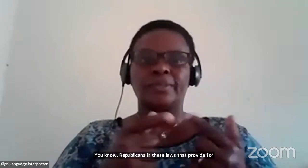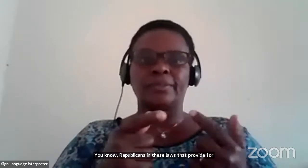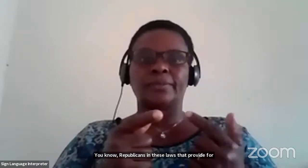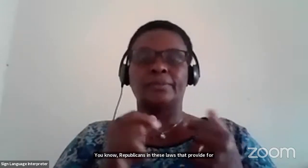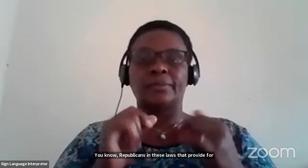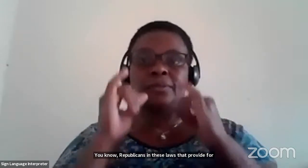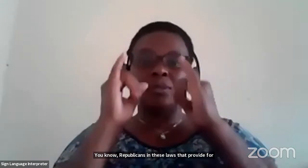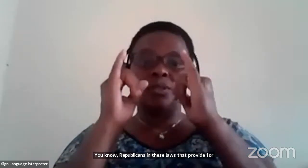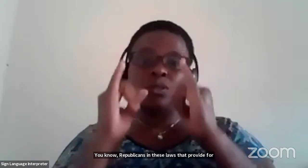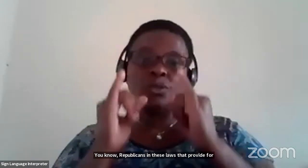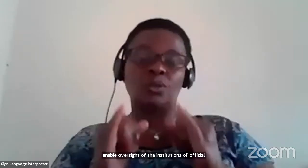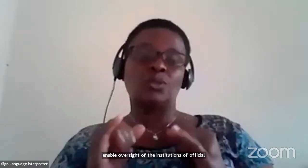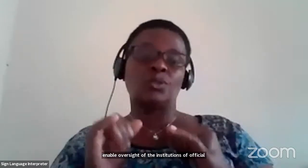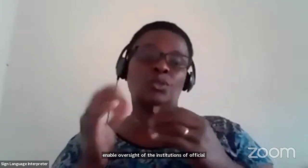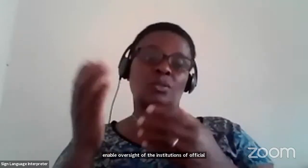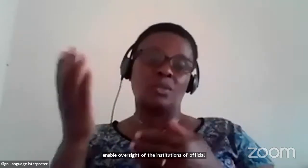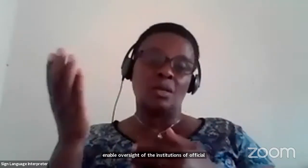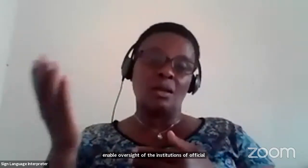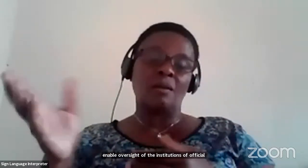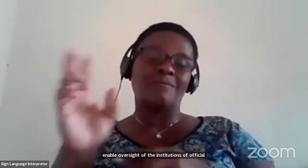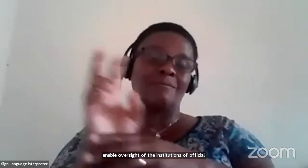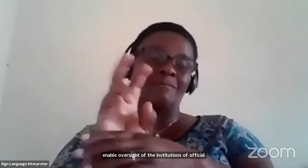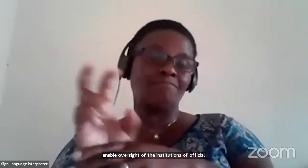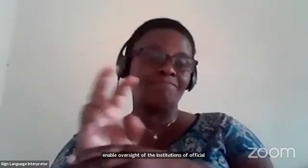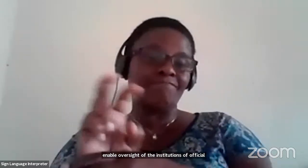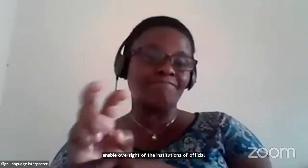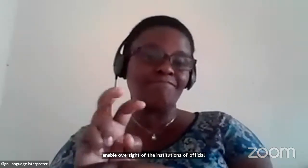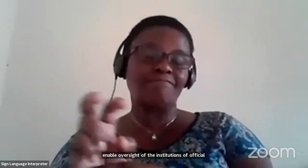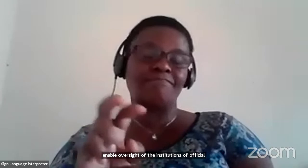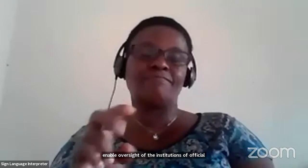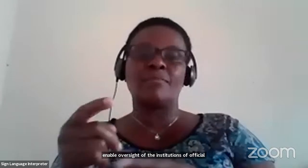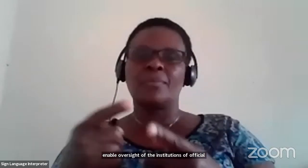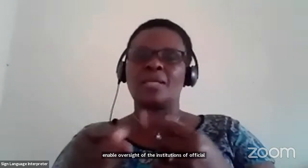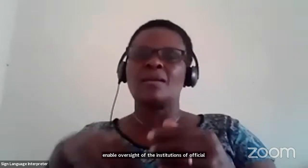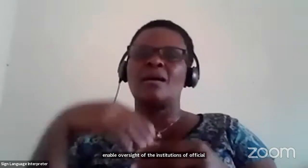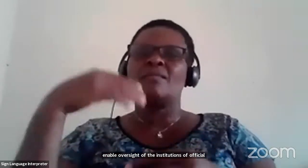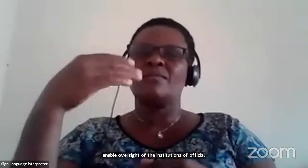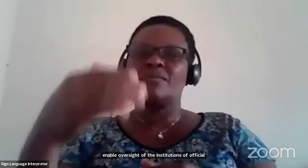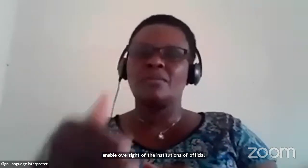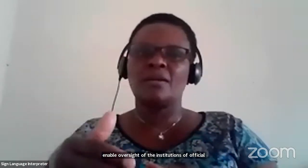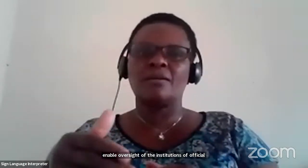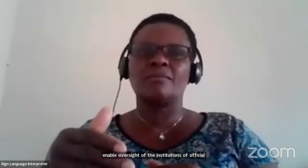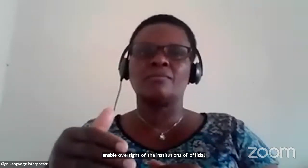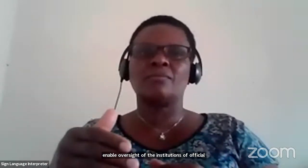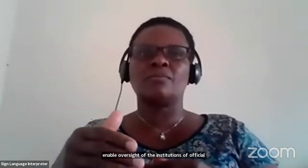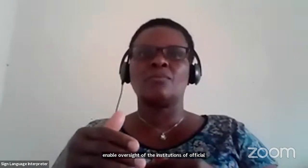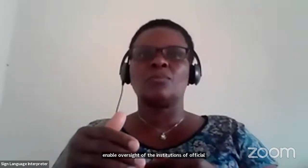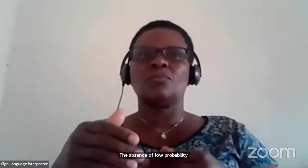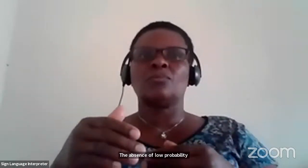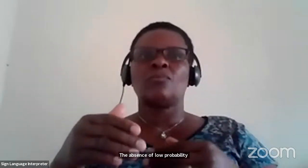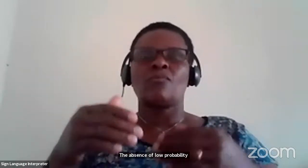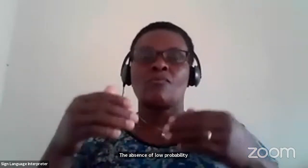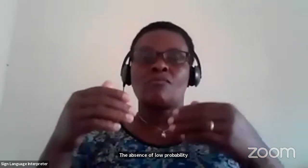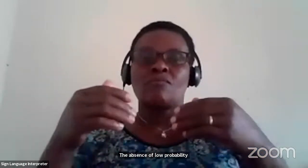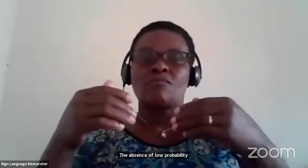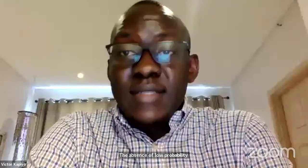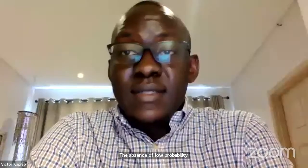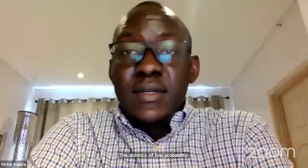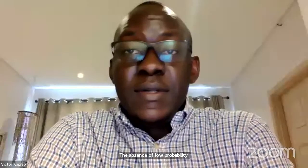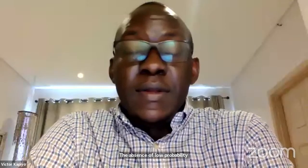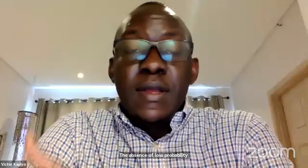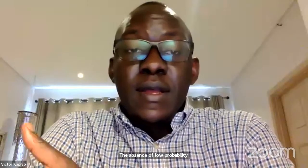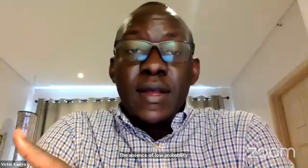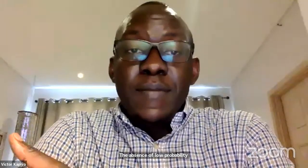or officials who are conducting surveillance. As a result, the absence of proper controls means